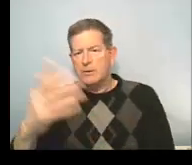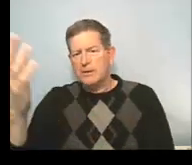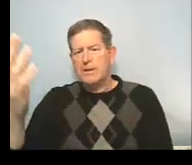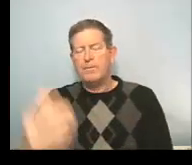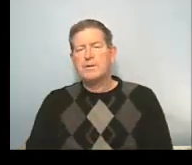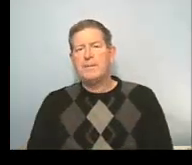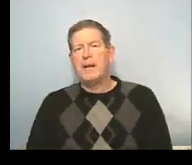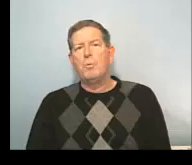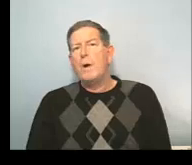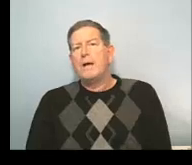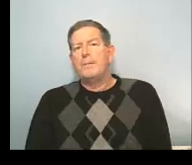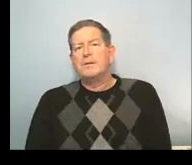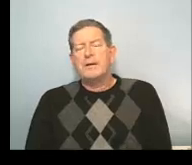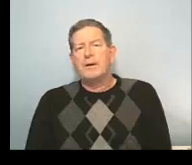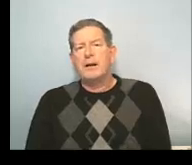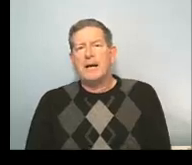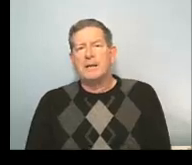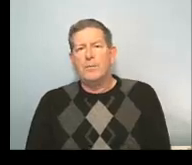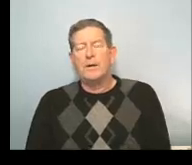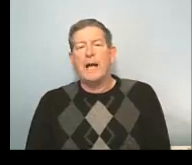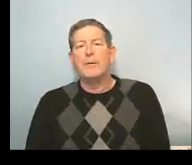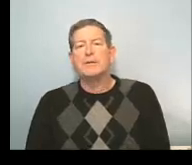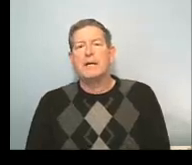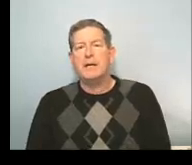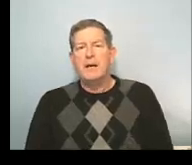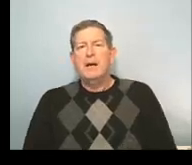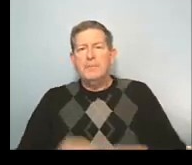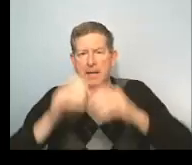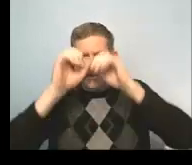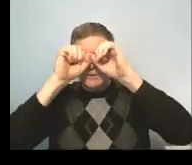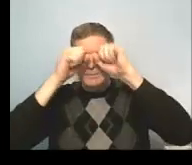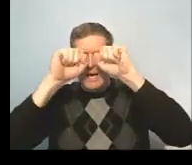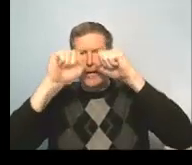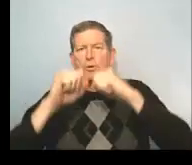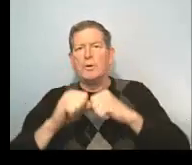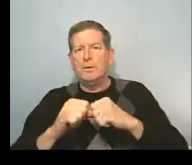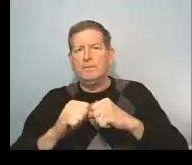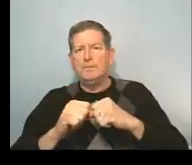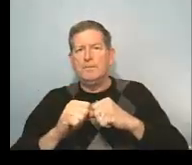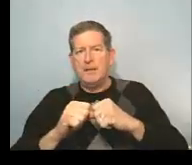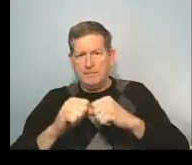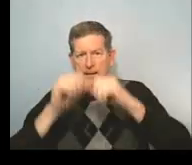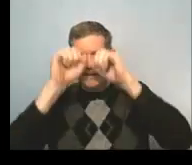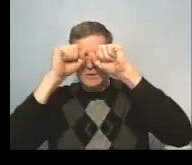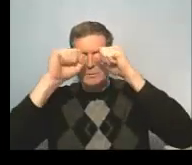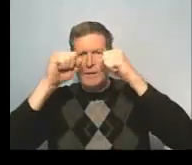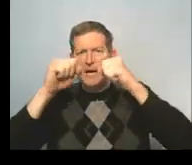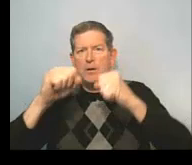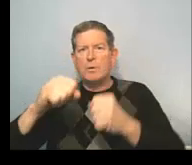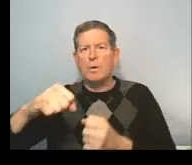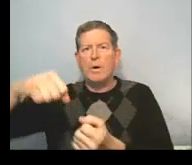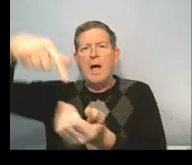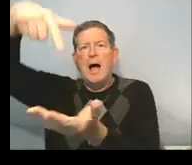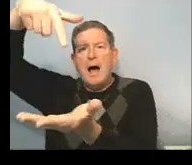time. So let's say, for example, I wake up at 7 o'clock in the morning. I would say me despierto